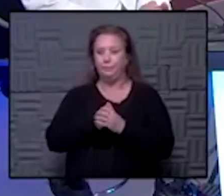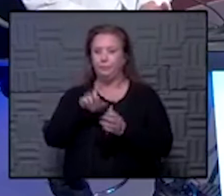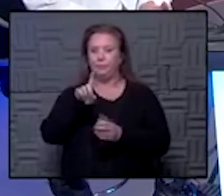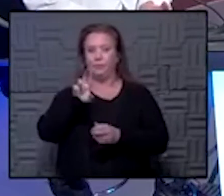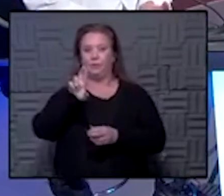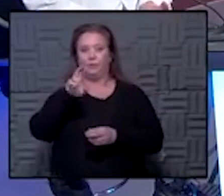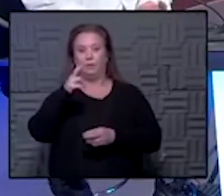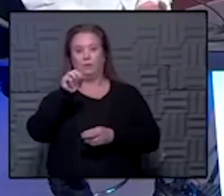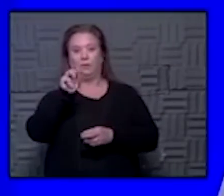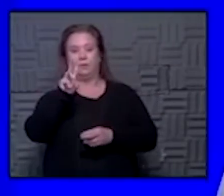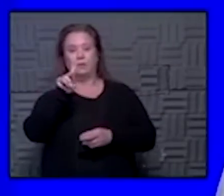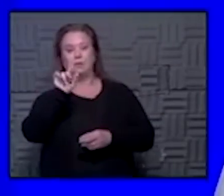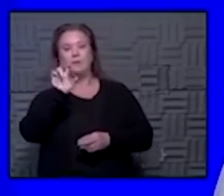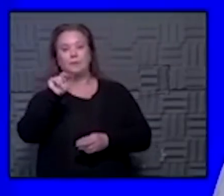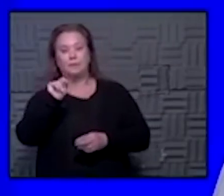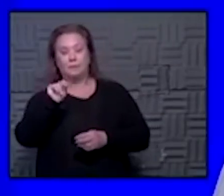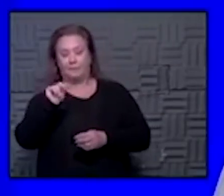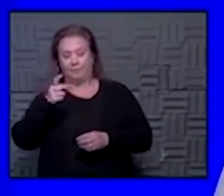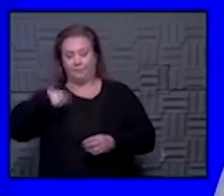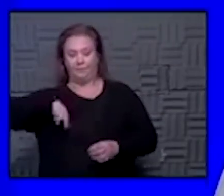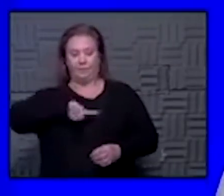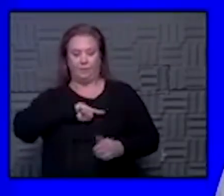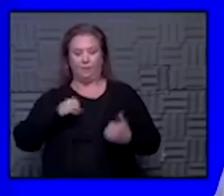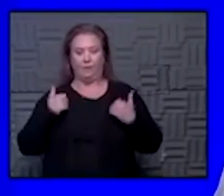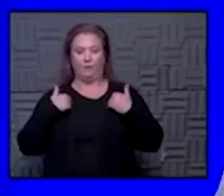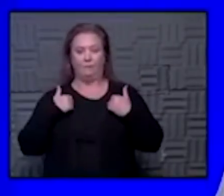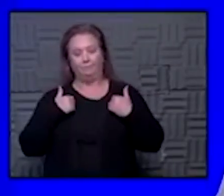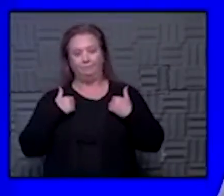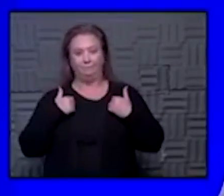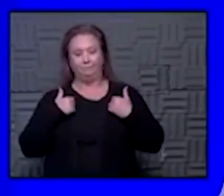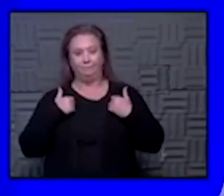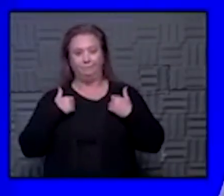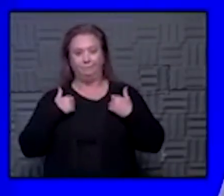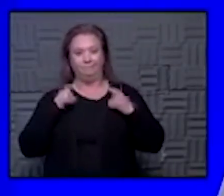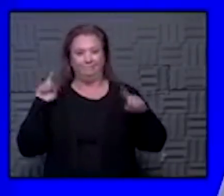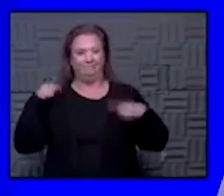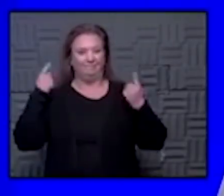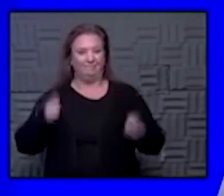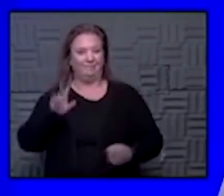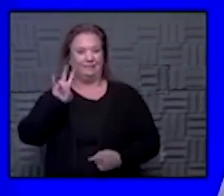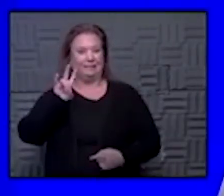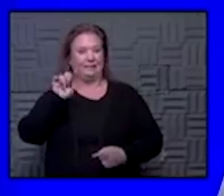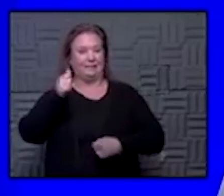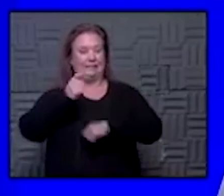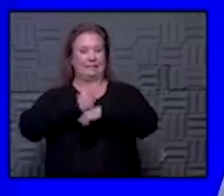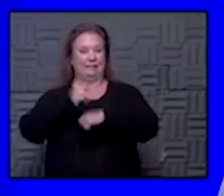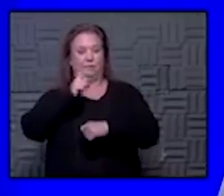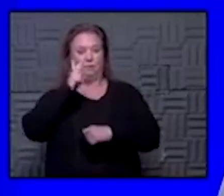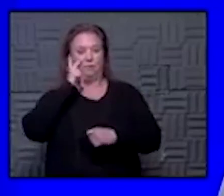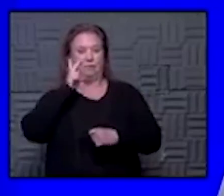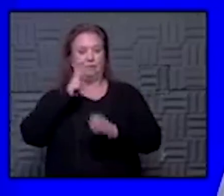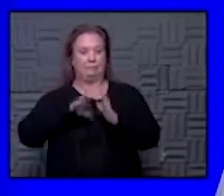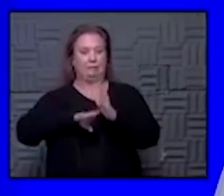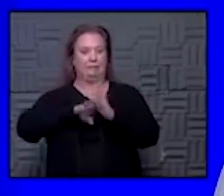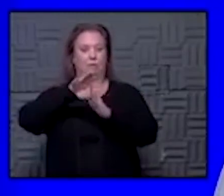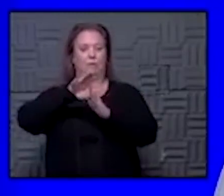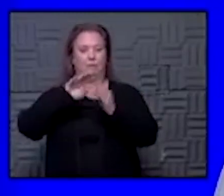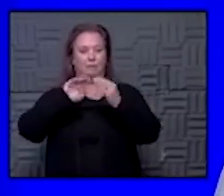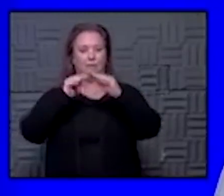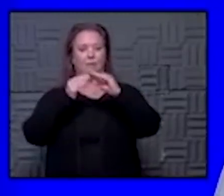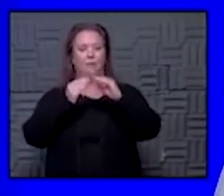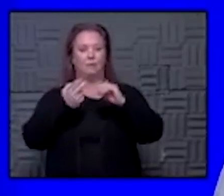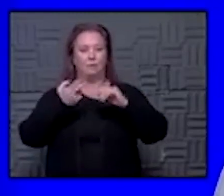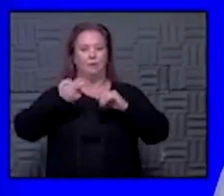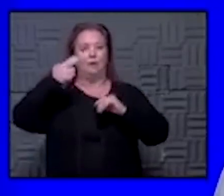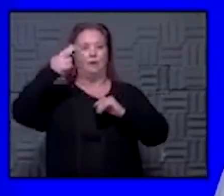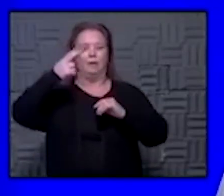Dr. Hawkinson? Yeah, we have just, the last 7-10 days have just been seeing increasing cases. It's